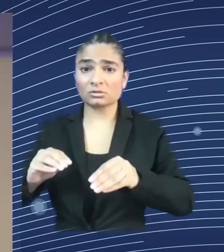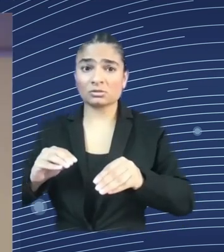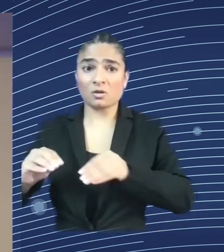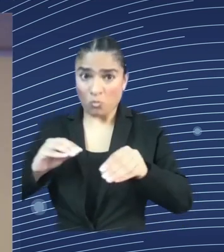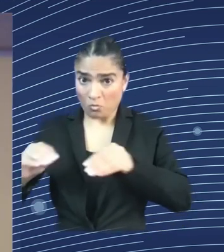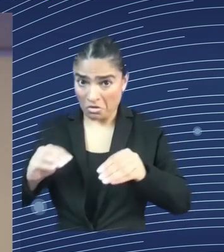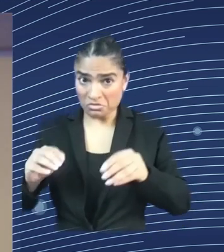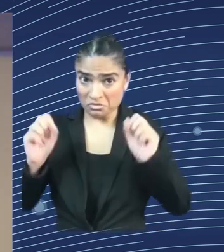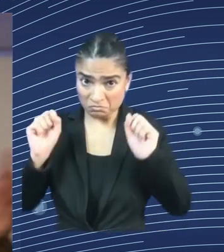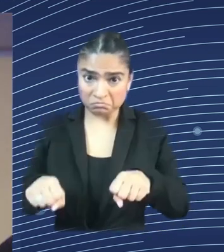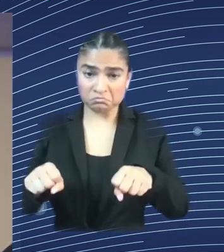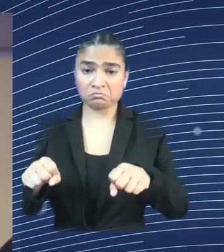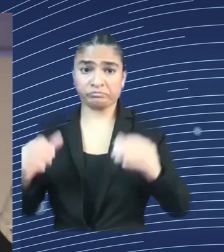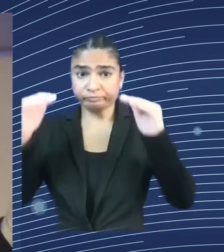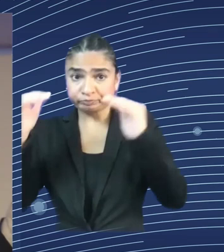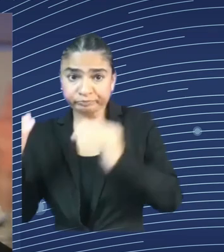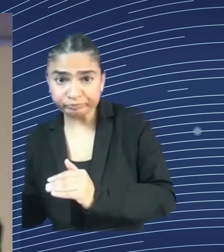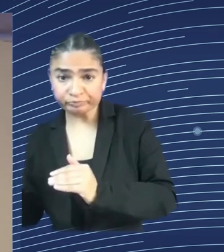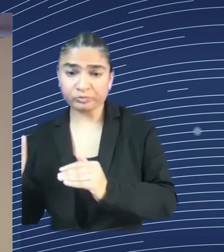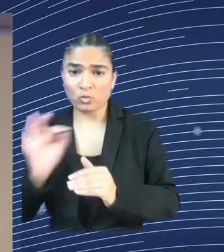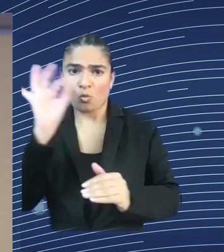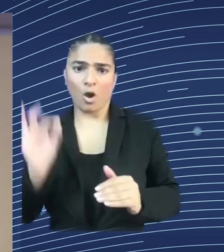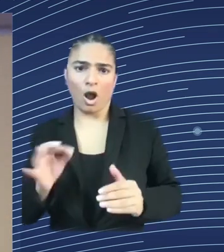also sociocultural. I think it's more for you.